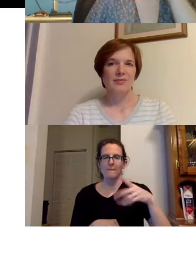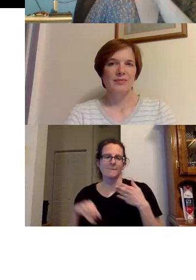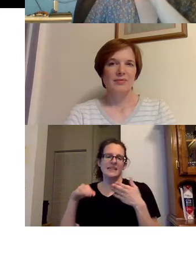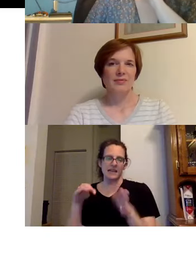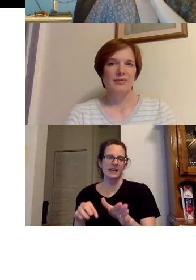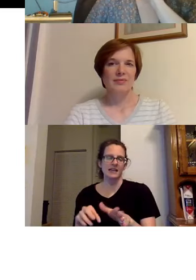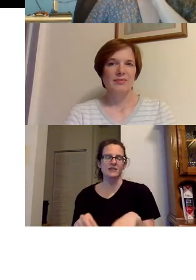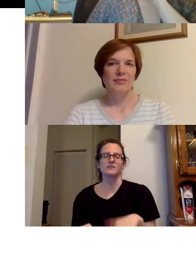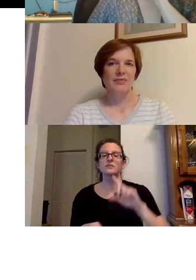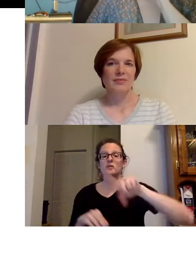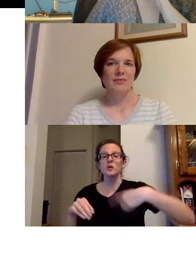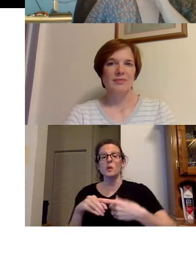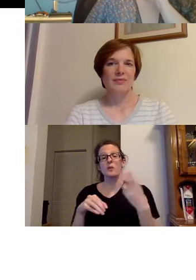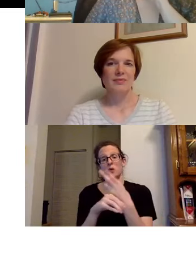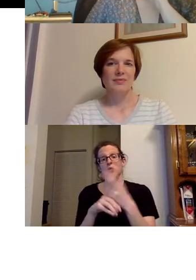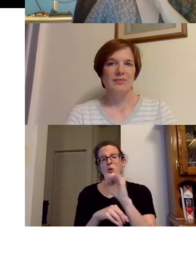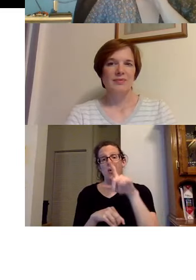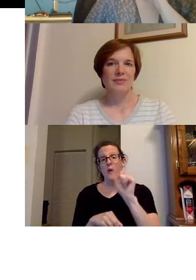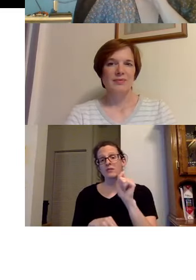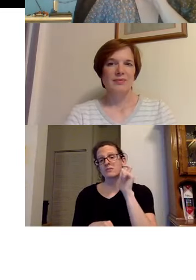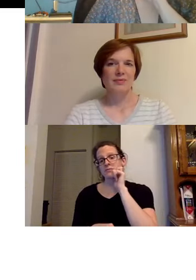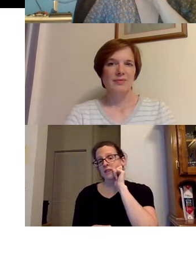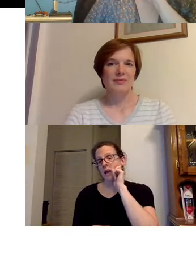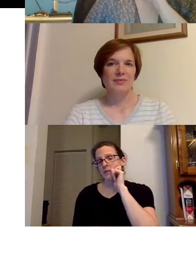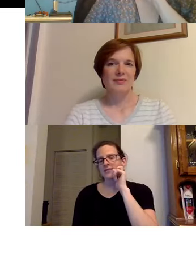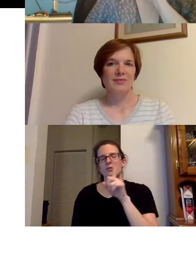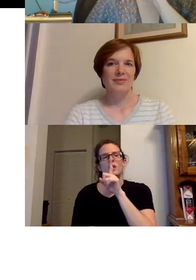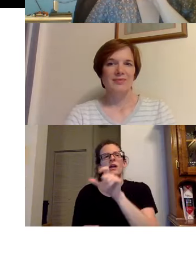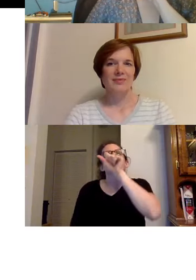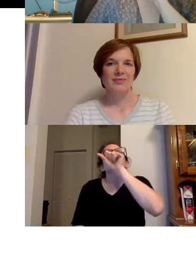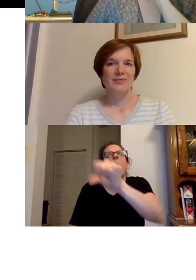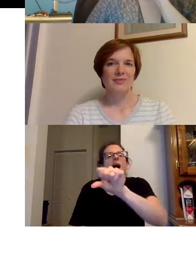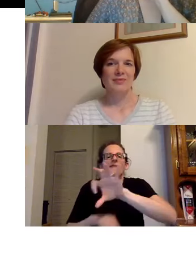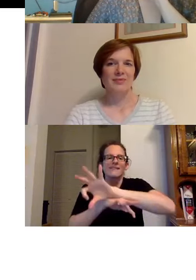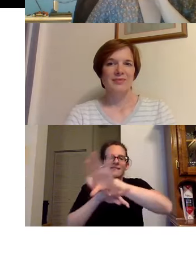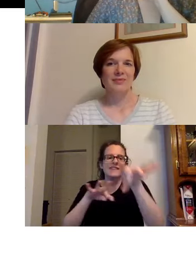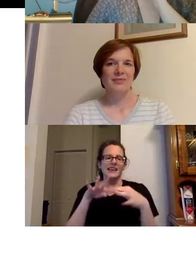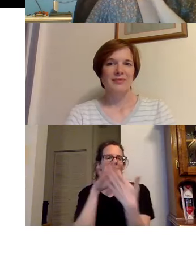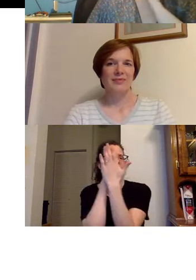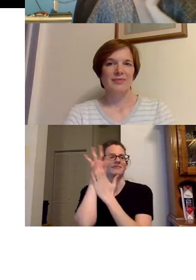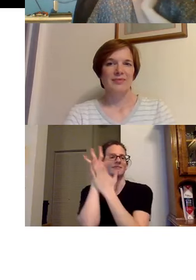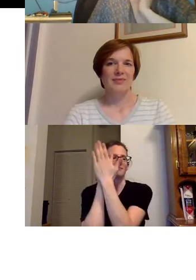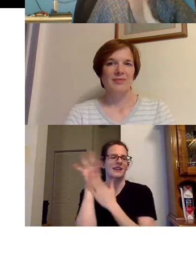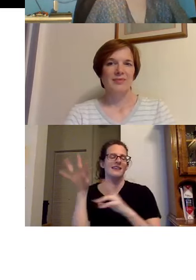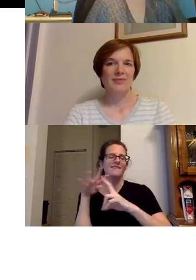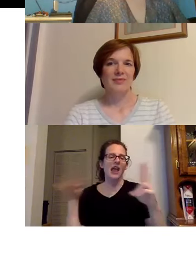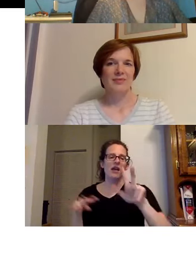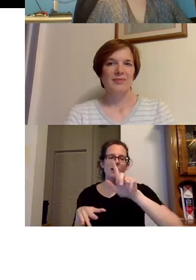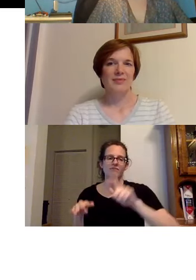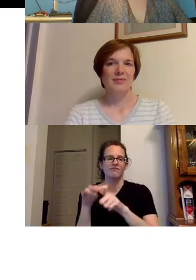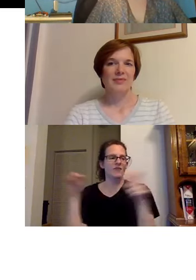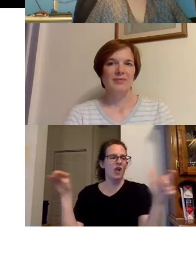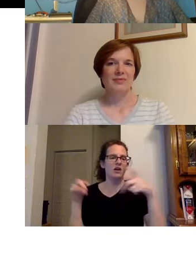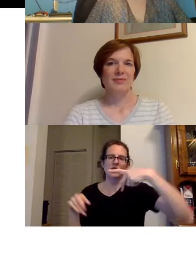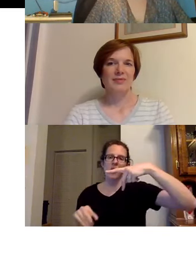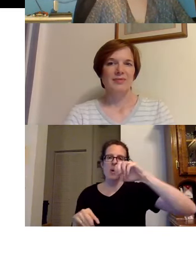topically, we love the bottoms of our feet. The bottoms of your feet have very large pores, so the oils